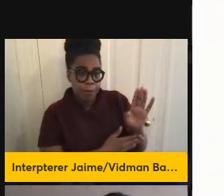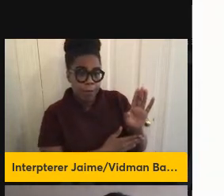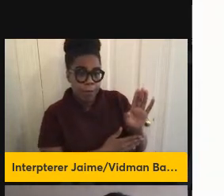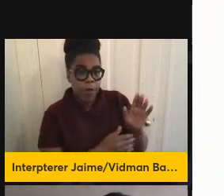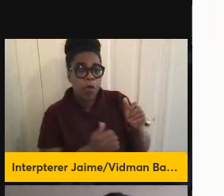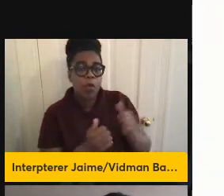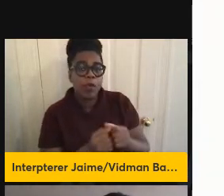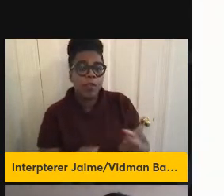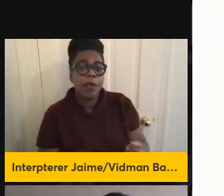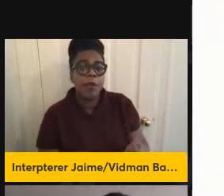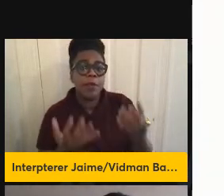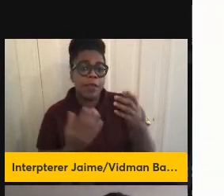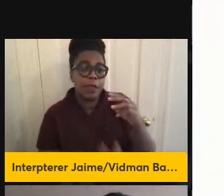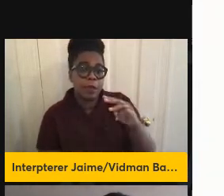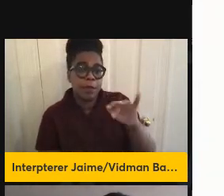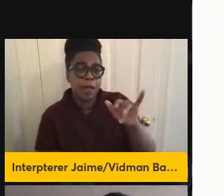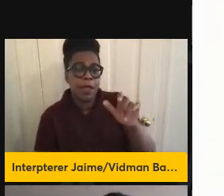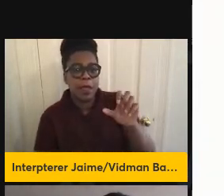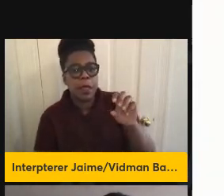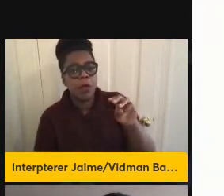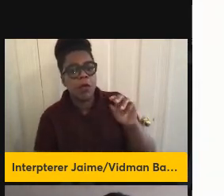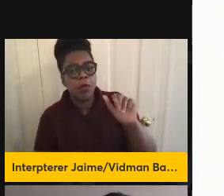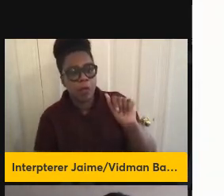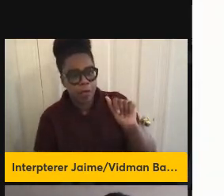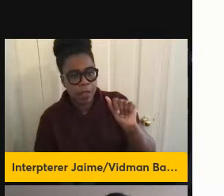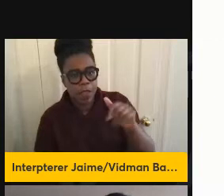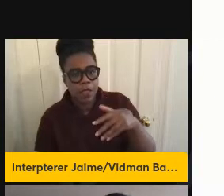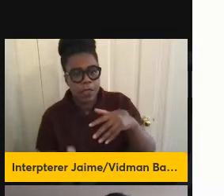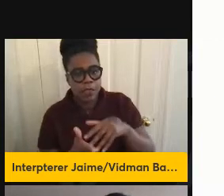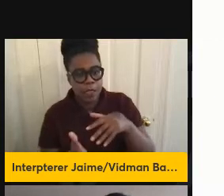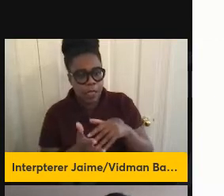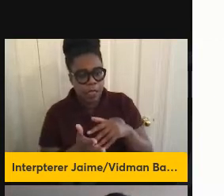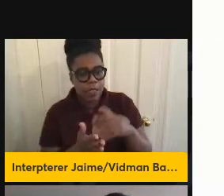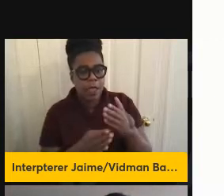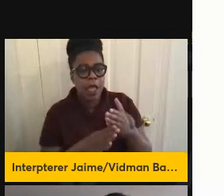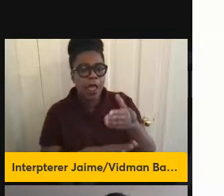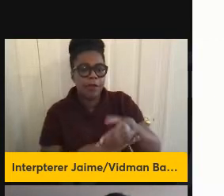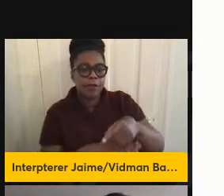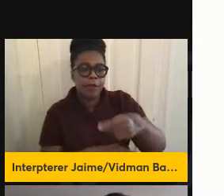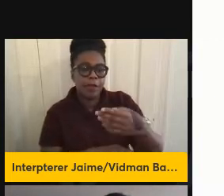our multiple myeloma studies, a postdoc in our lab showed that